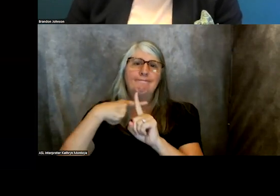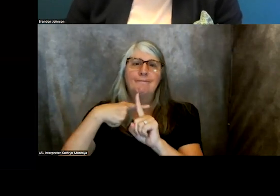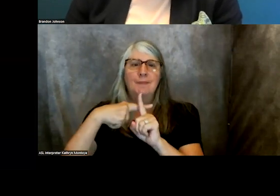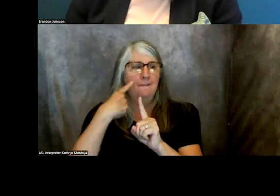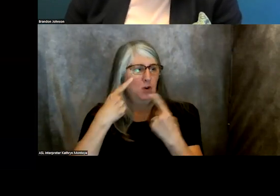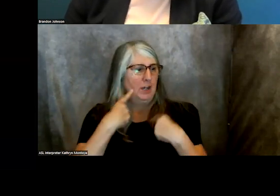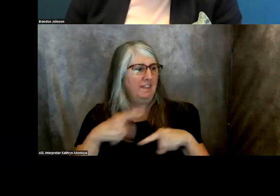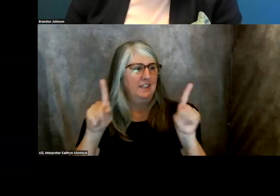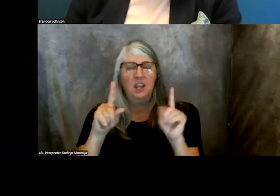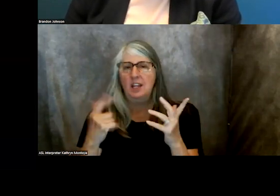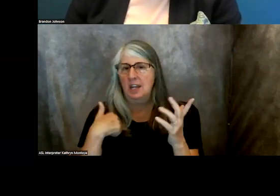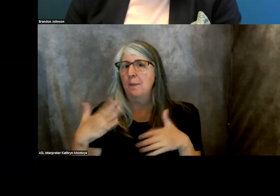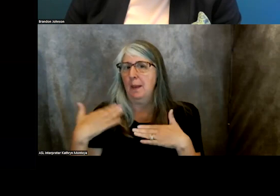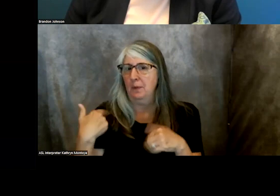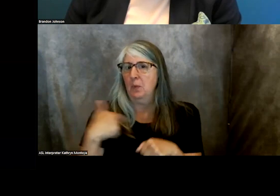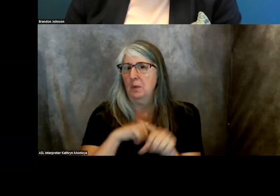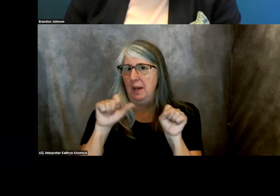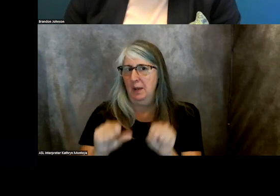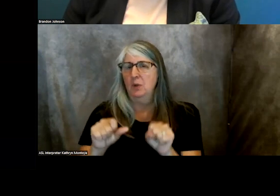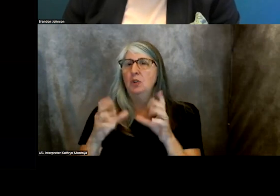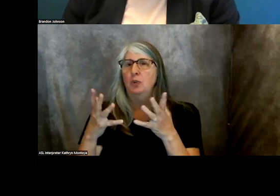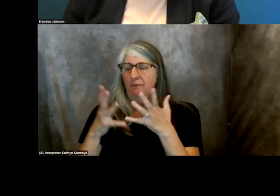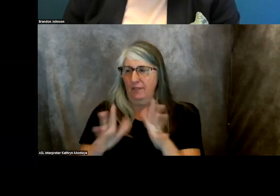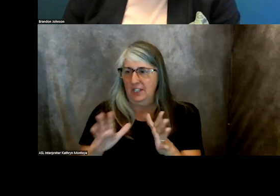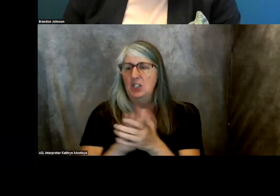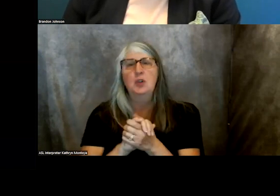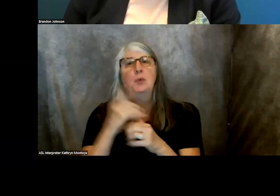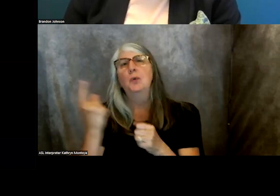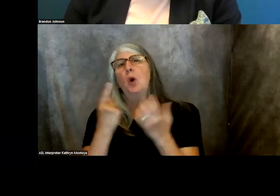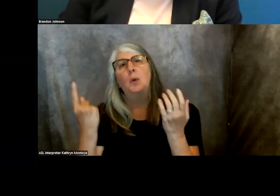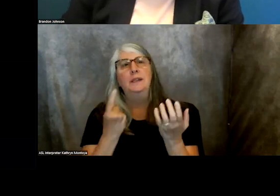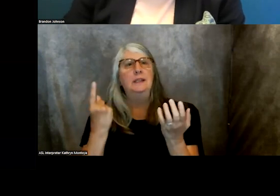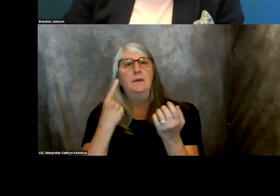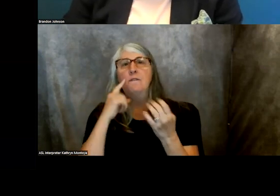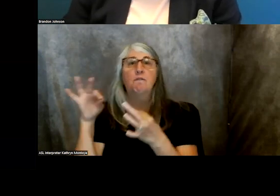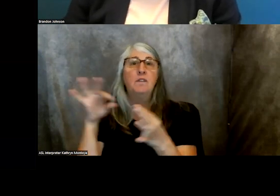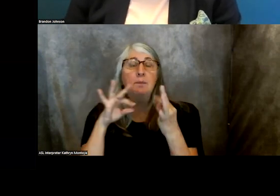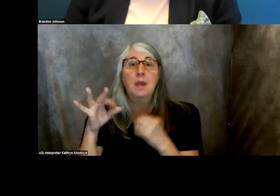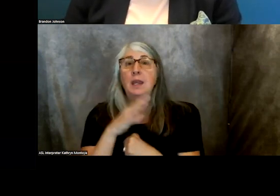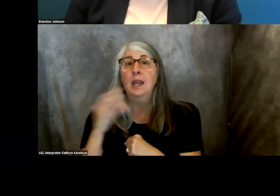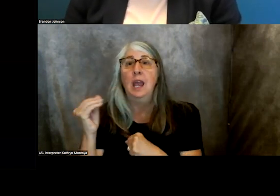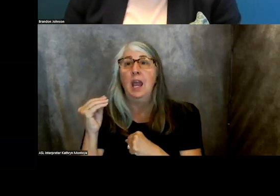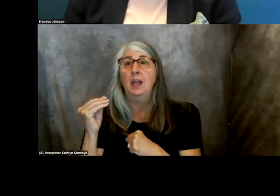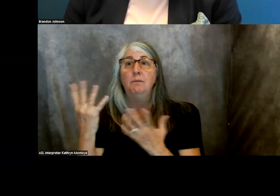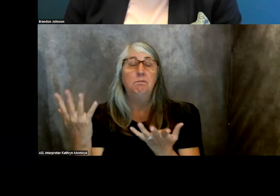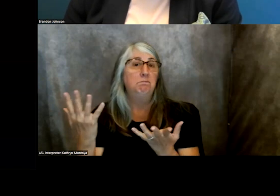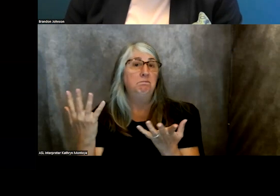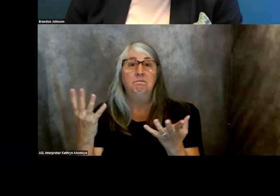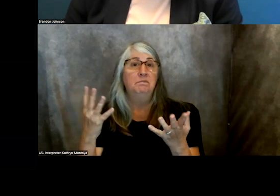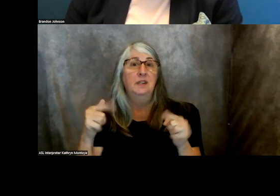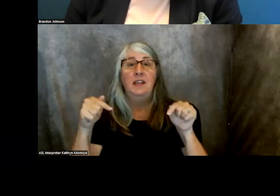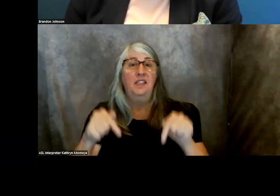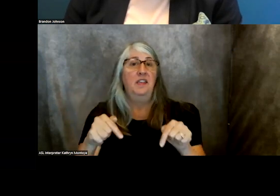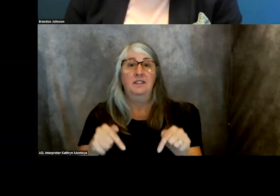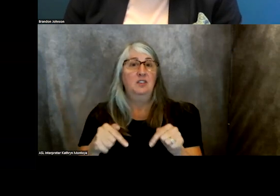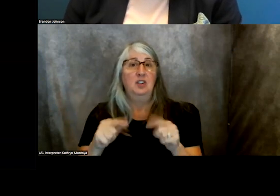this done. I'm happy we were able to get it out. Again, we're always here for feedback, and this is really just stage